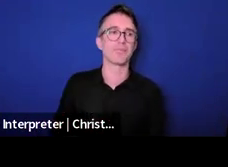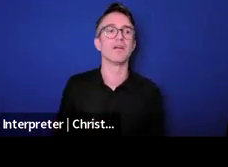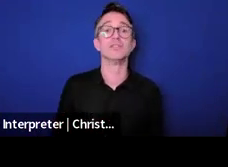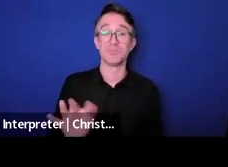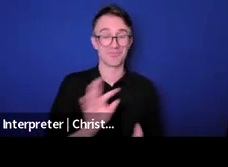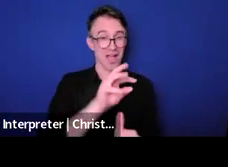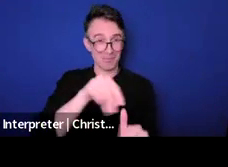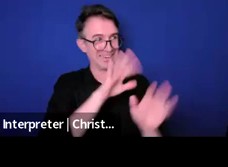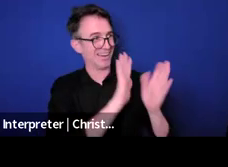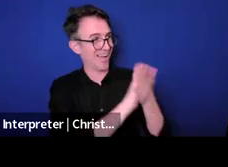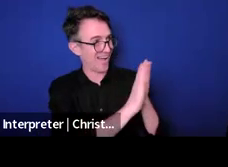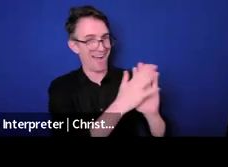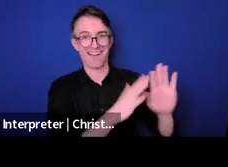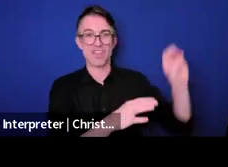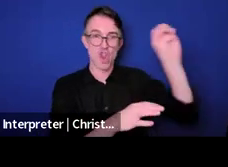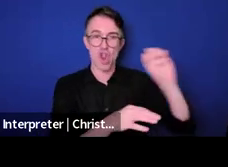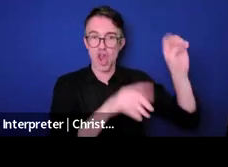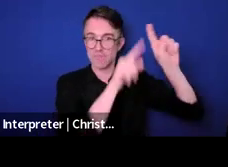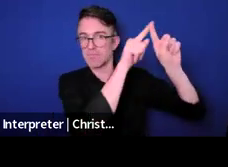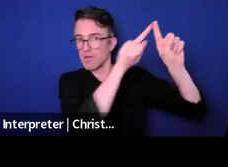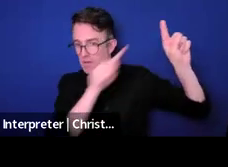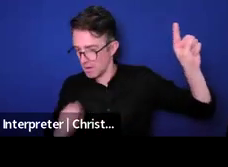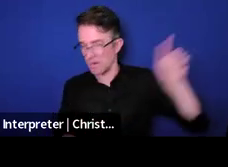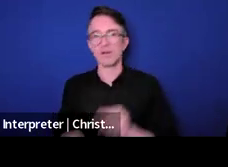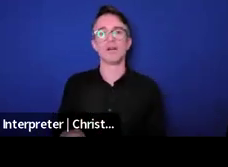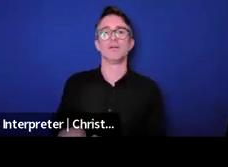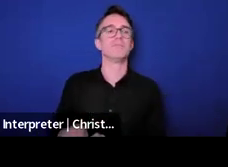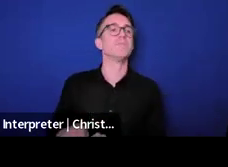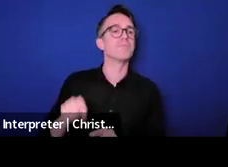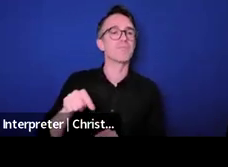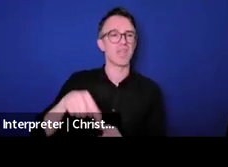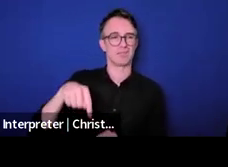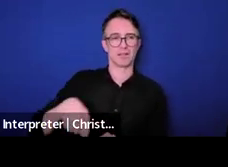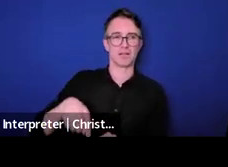We will discuss first with,